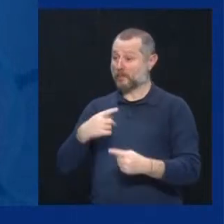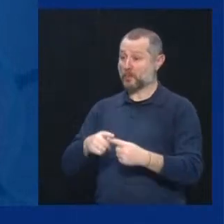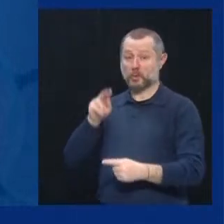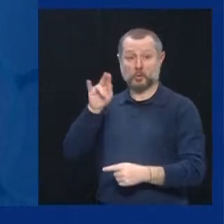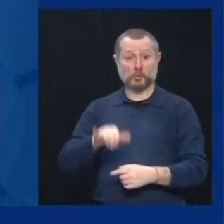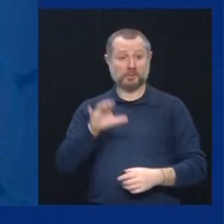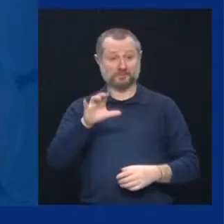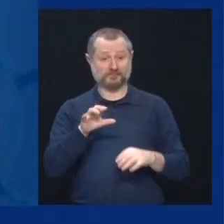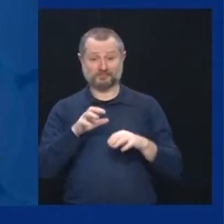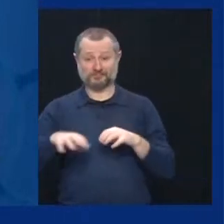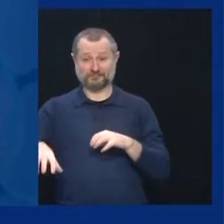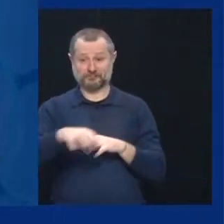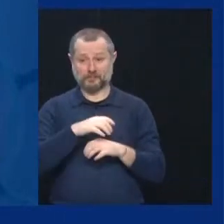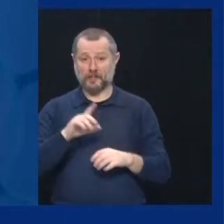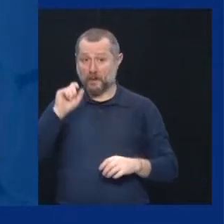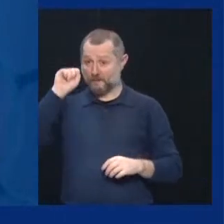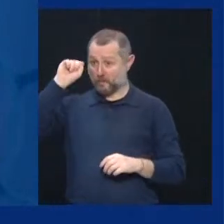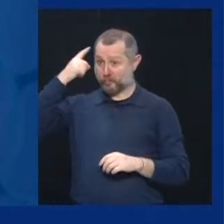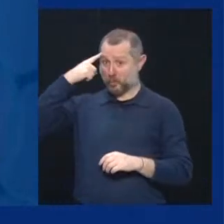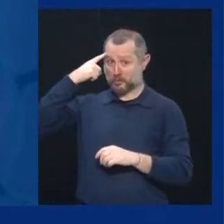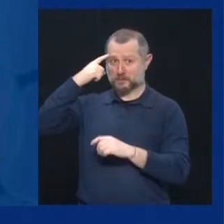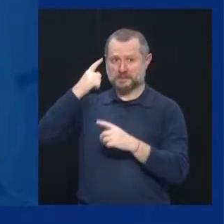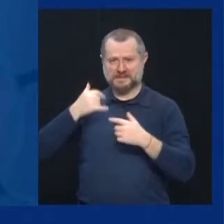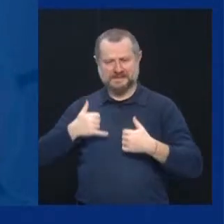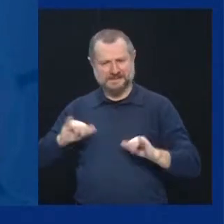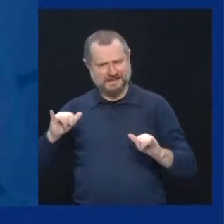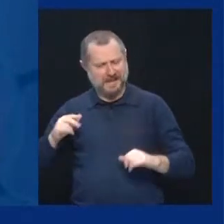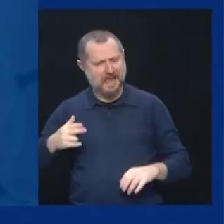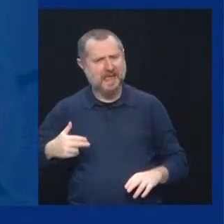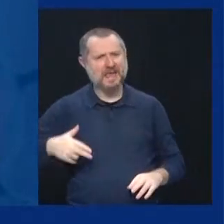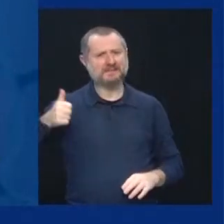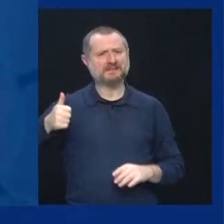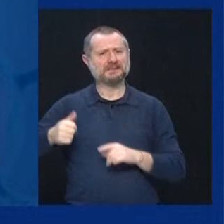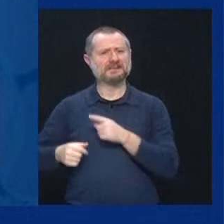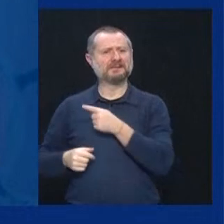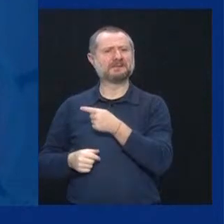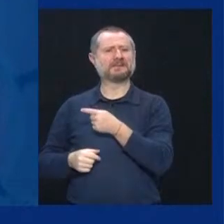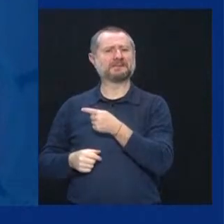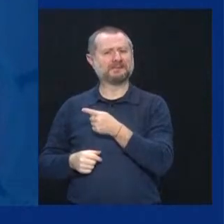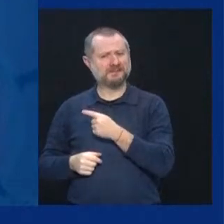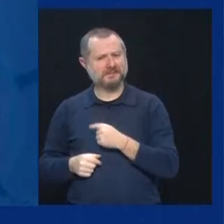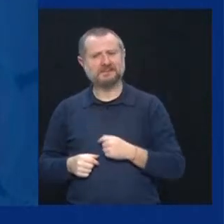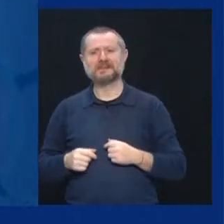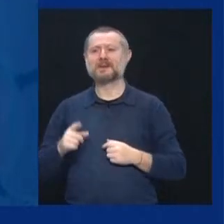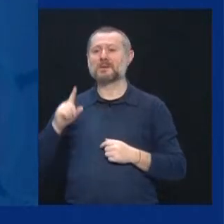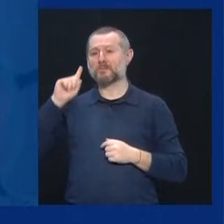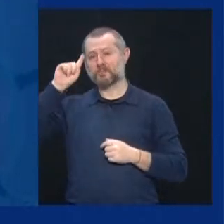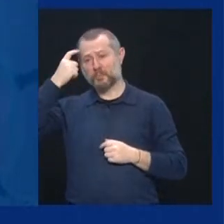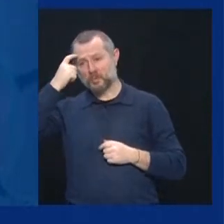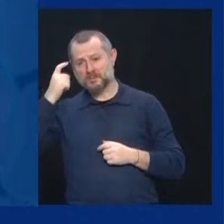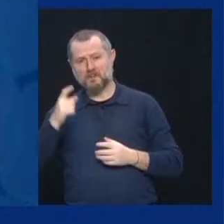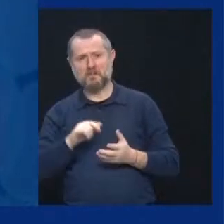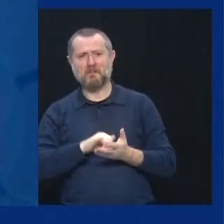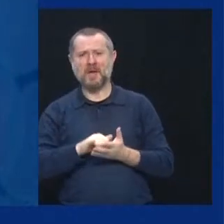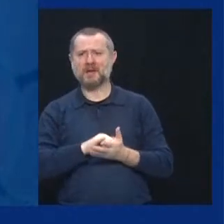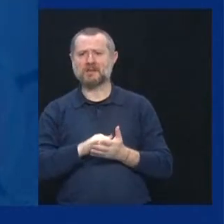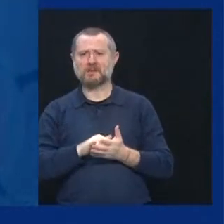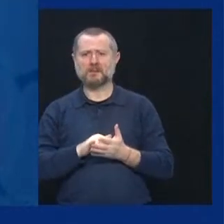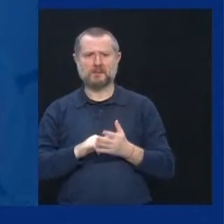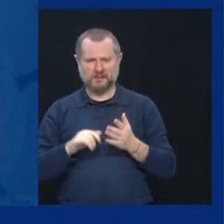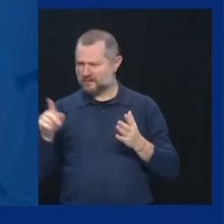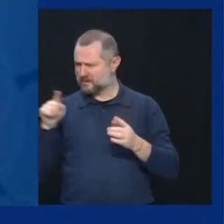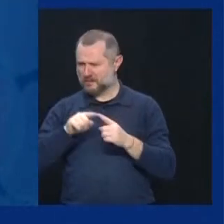the Bronx still highest, double Manhattan, the Bronx. Higher